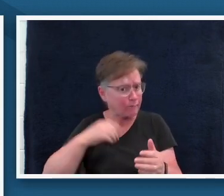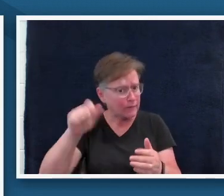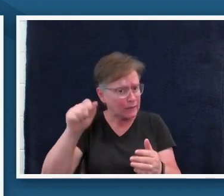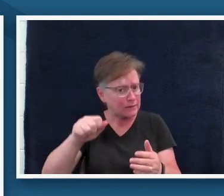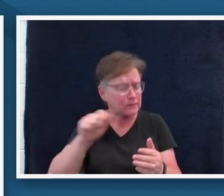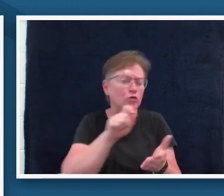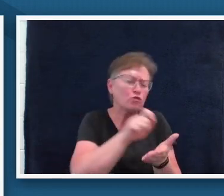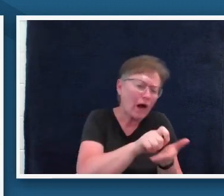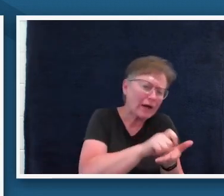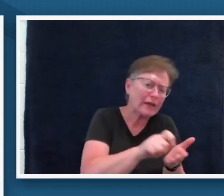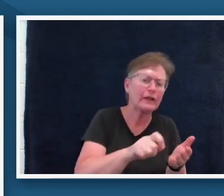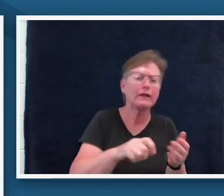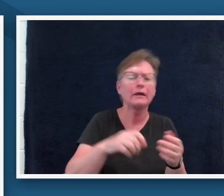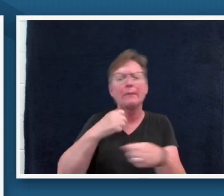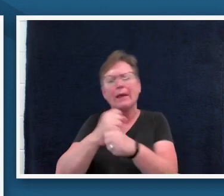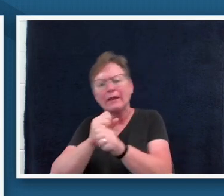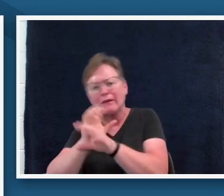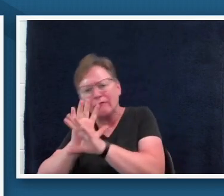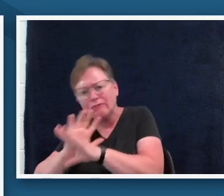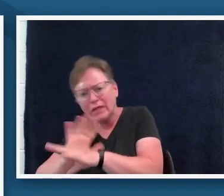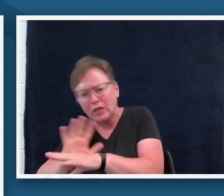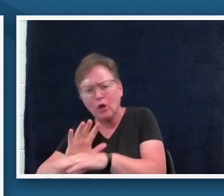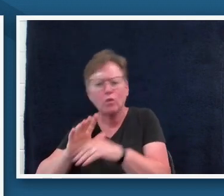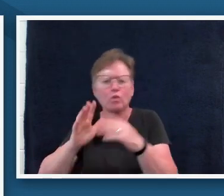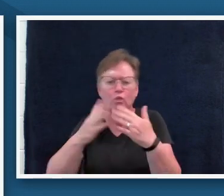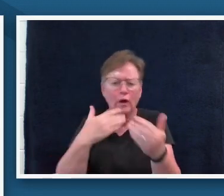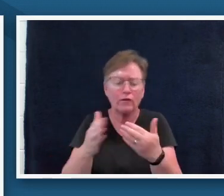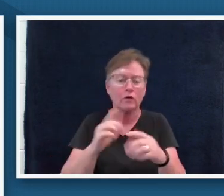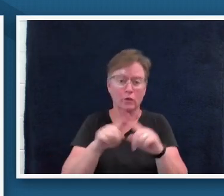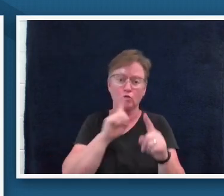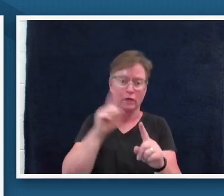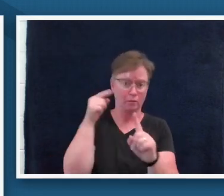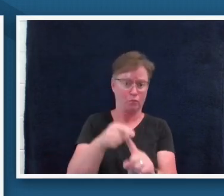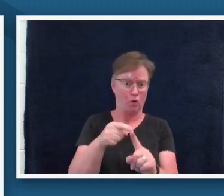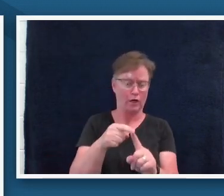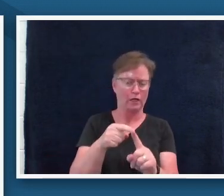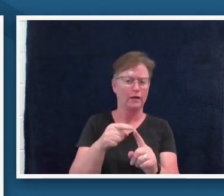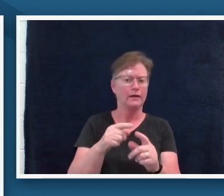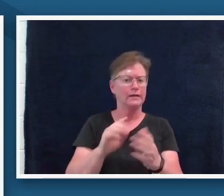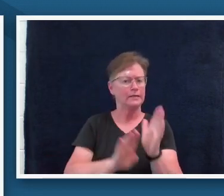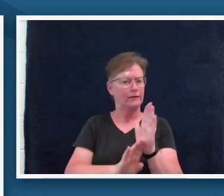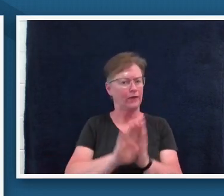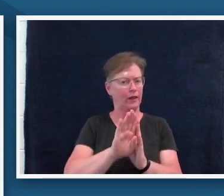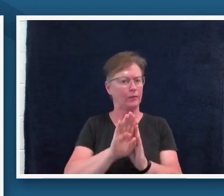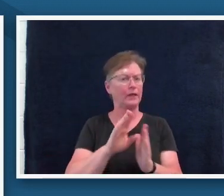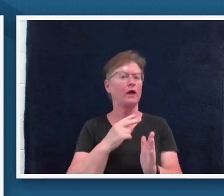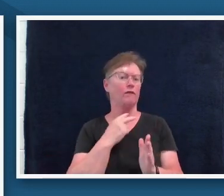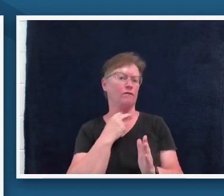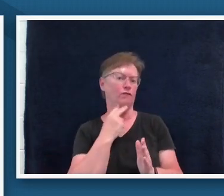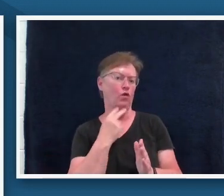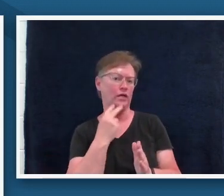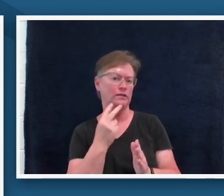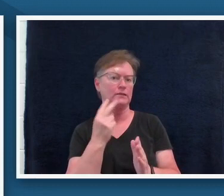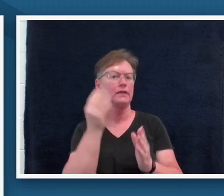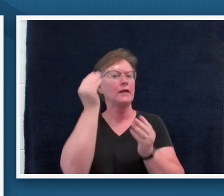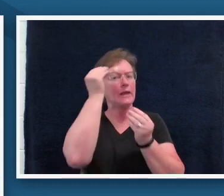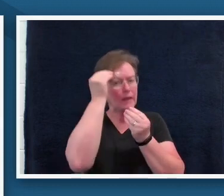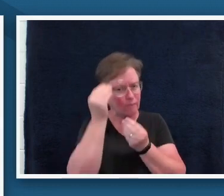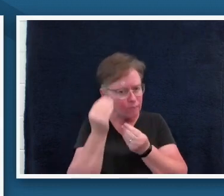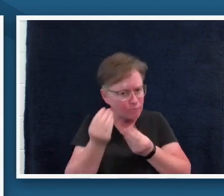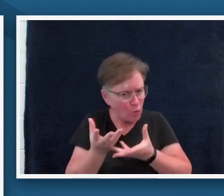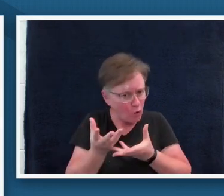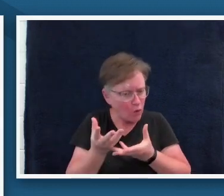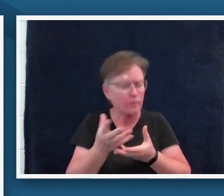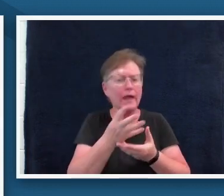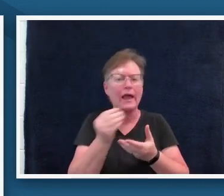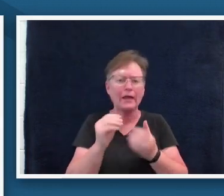about developing a voice that is informed and that knows how to communicate in